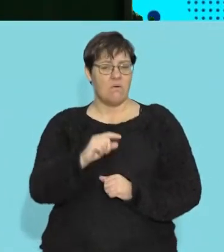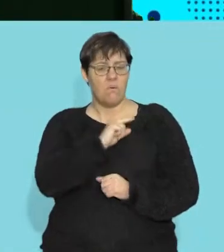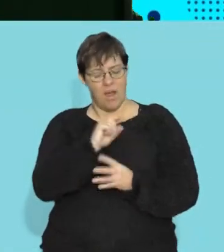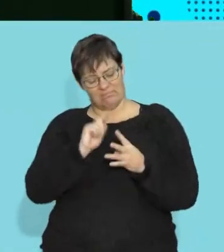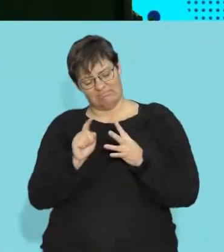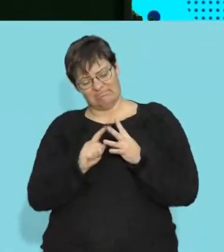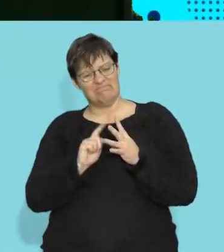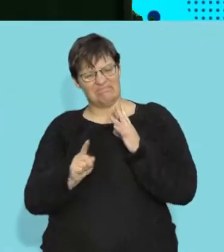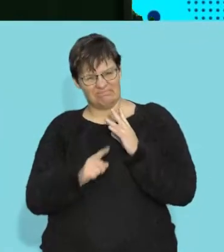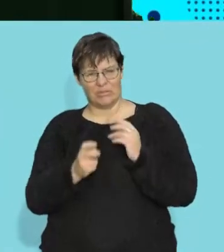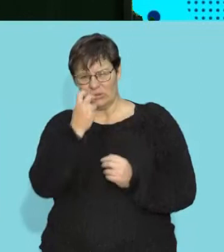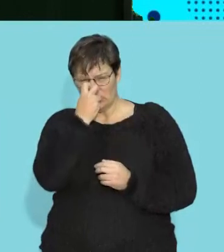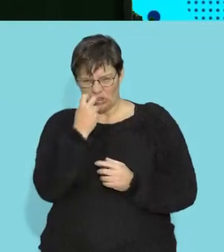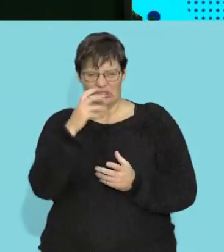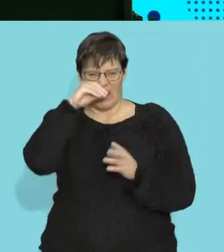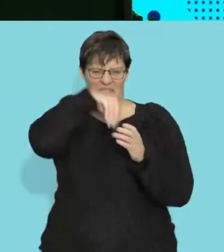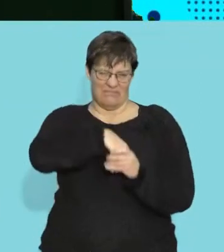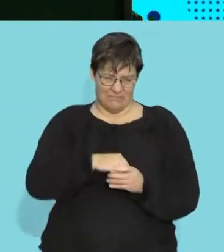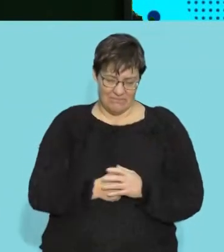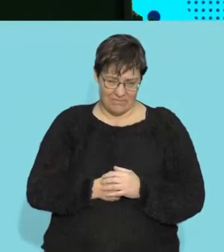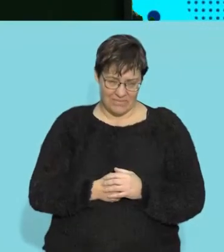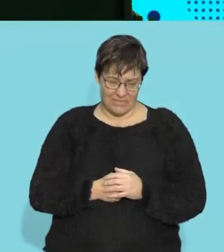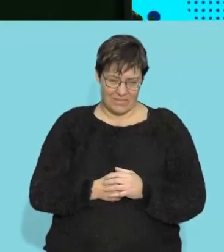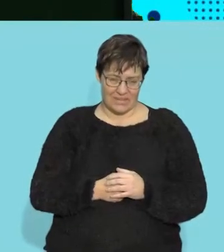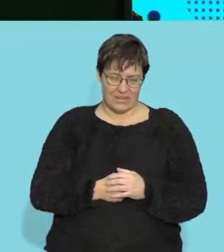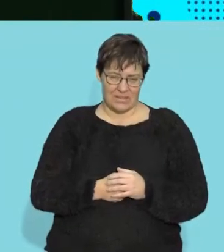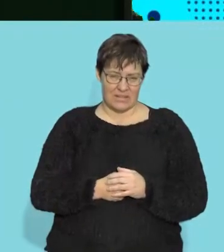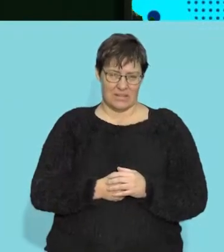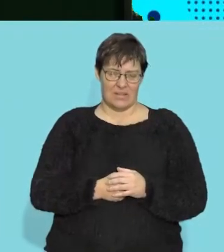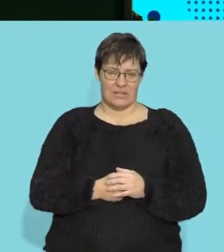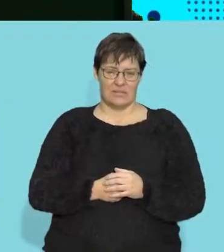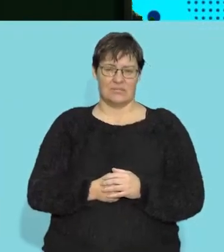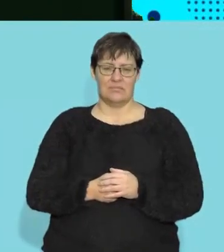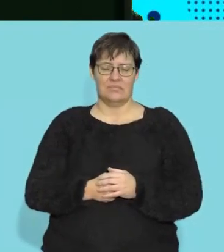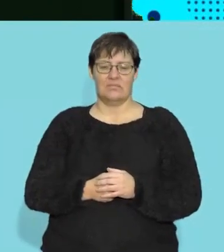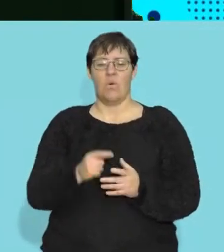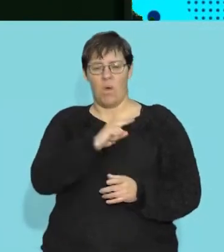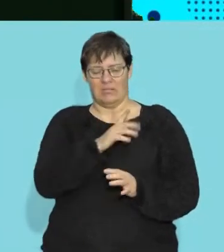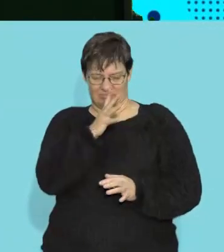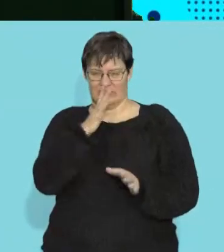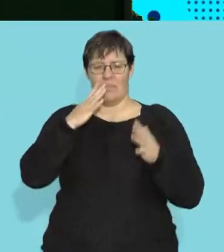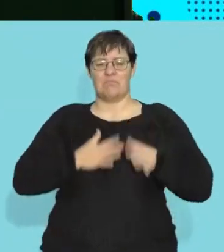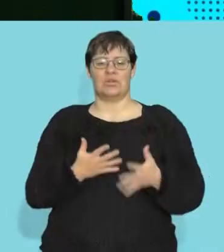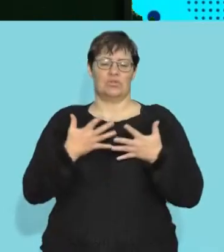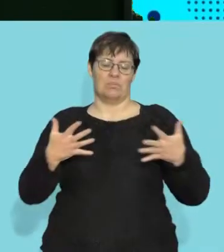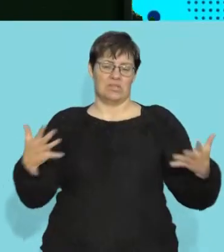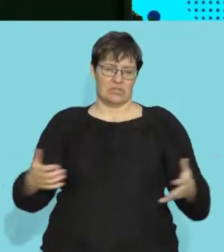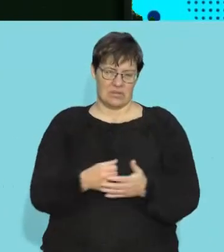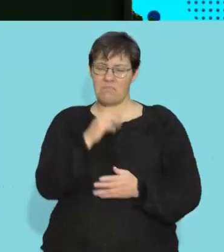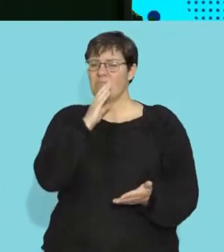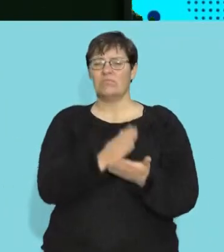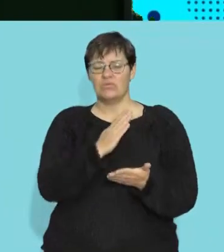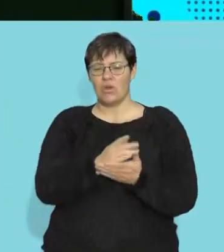this snot, if I have to use that word, that mucus that is accumulating in your body. But I'm sure a lot of you, if you do, as I